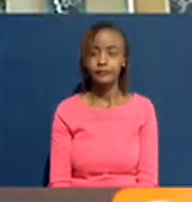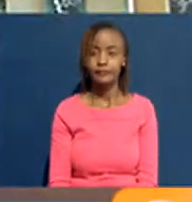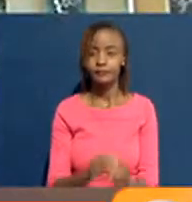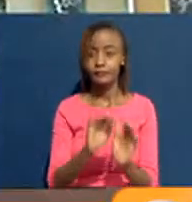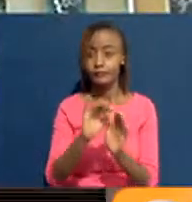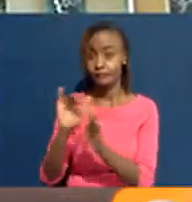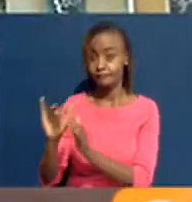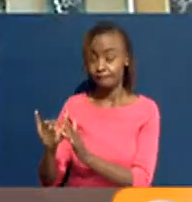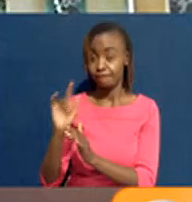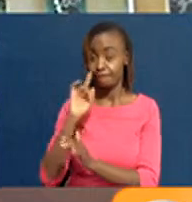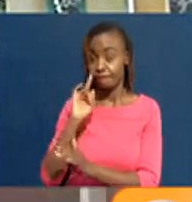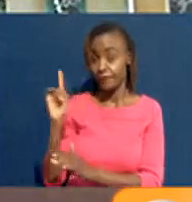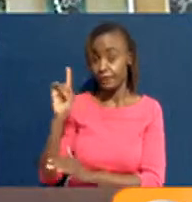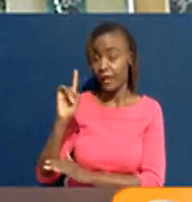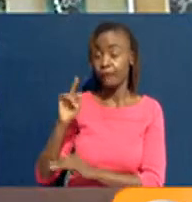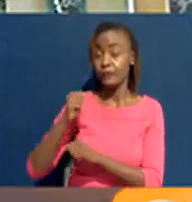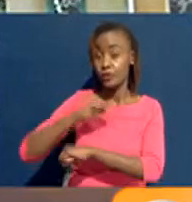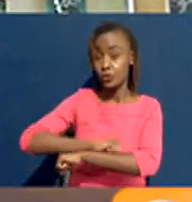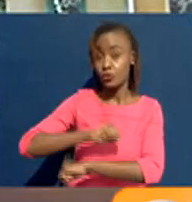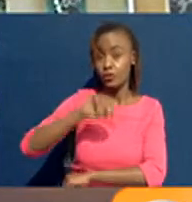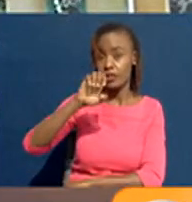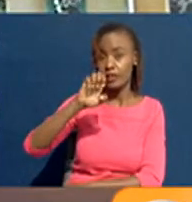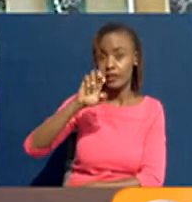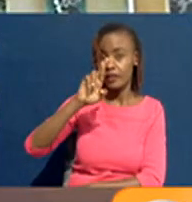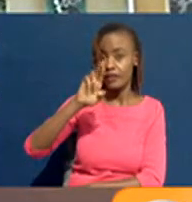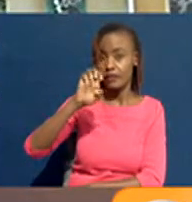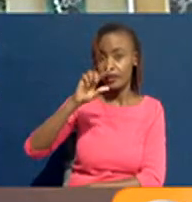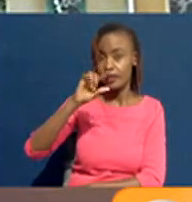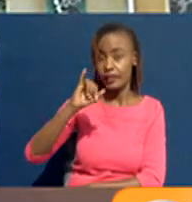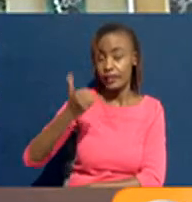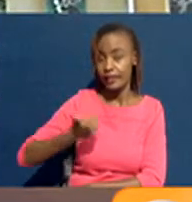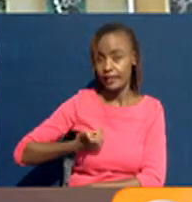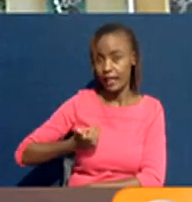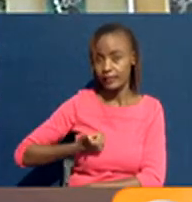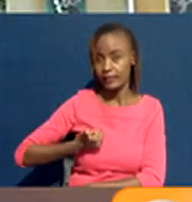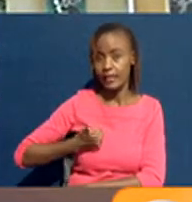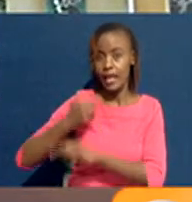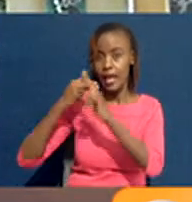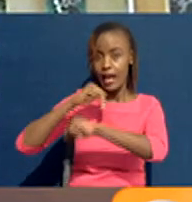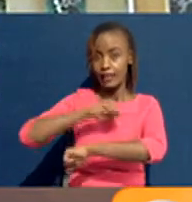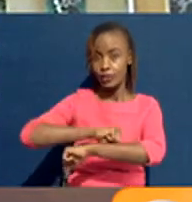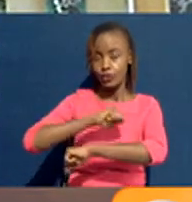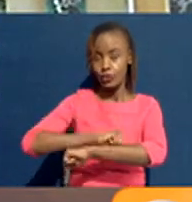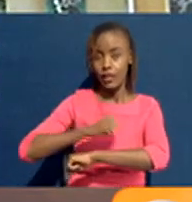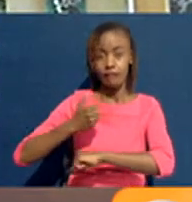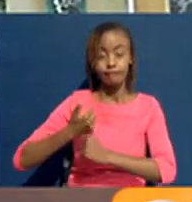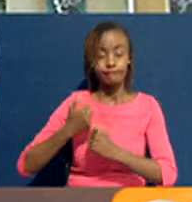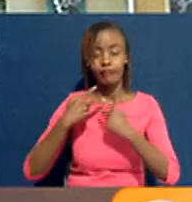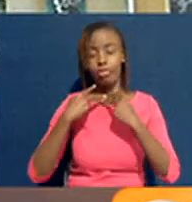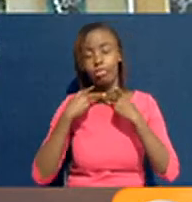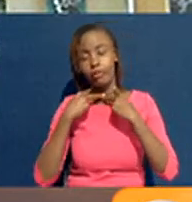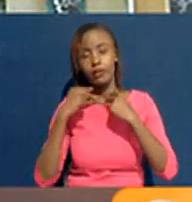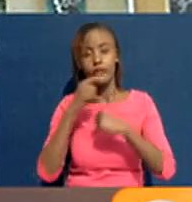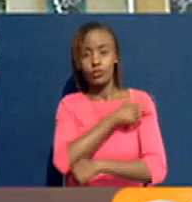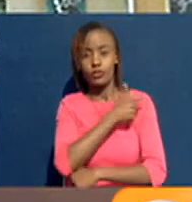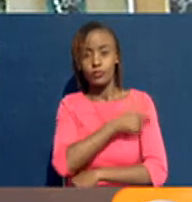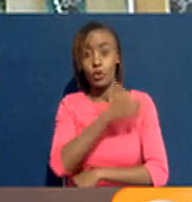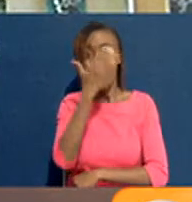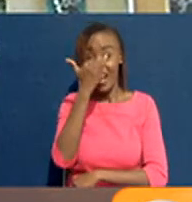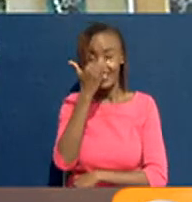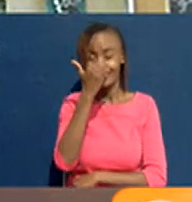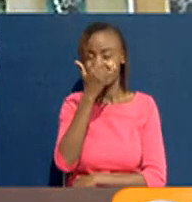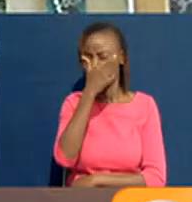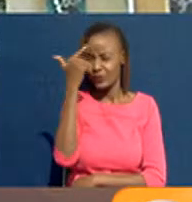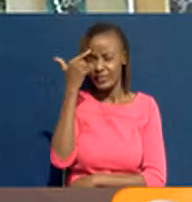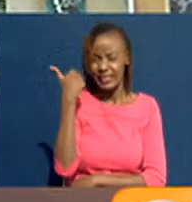95 students of Iregi Girls High School in Kakamega County have been admitted across various hospitals in the county after exhibiting